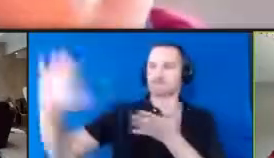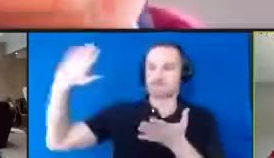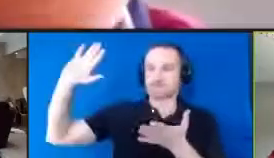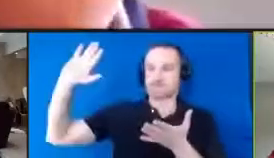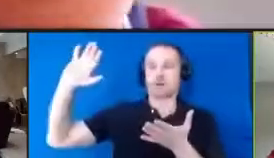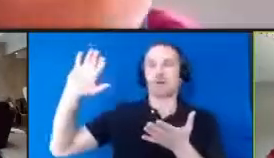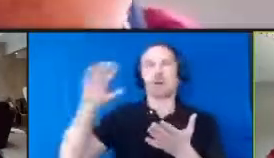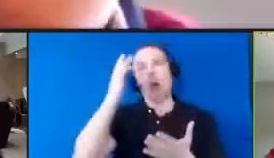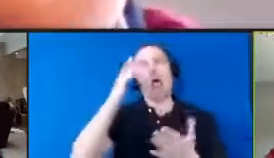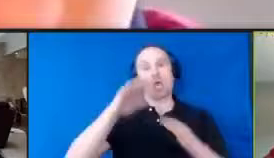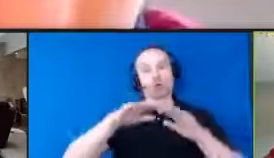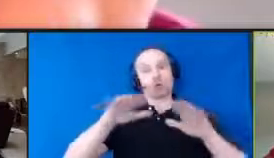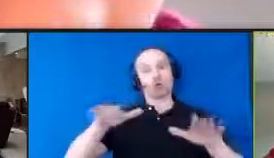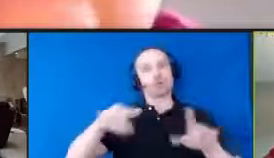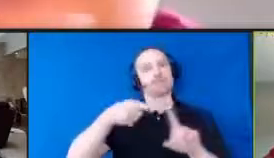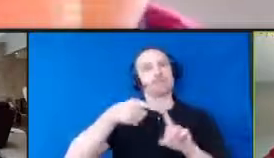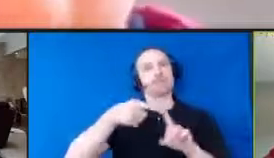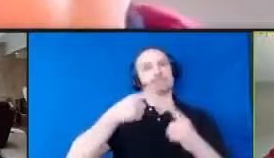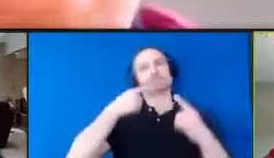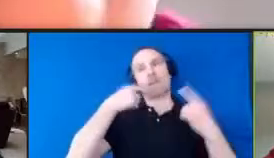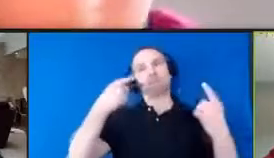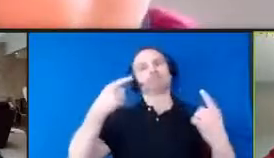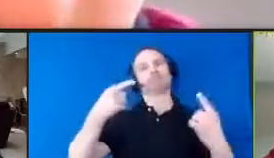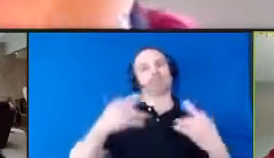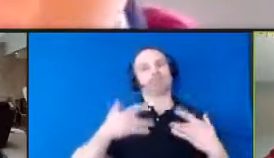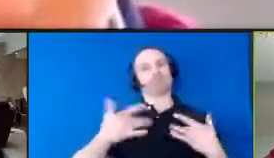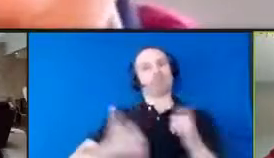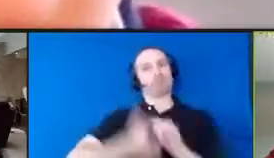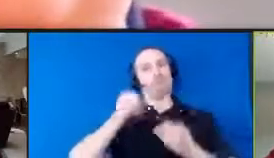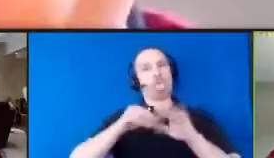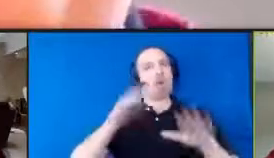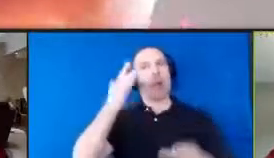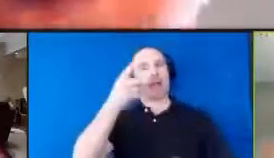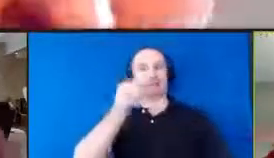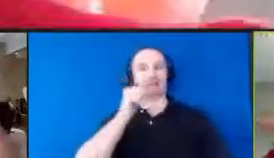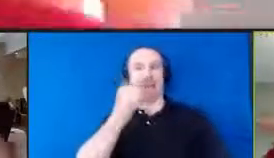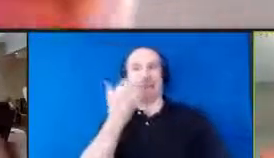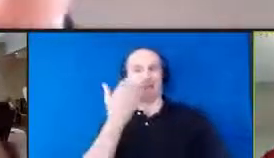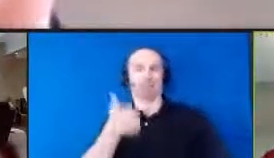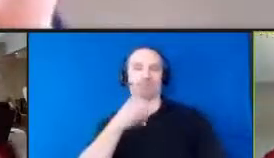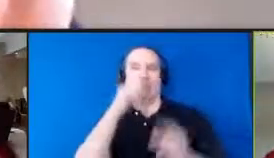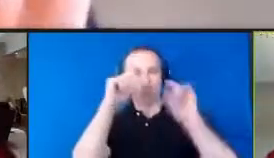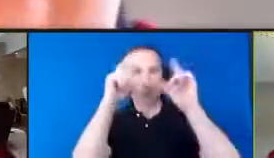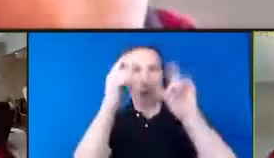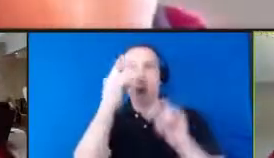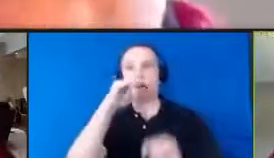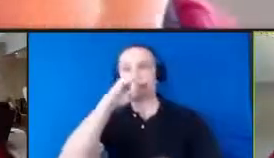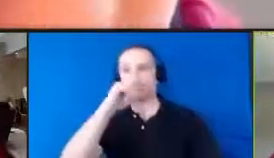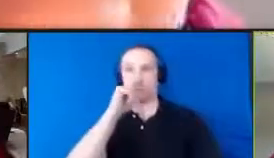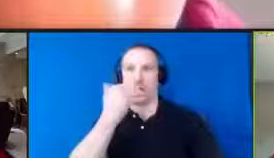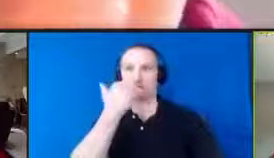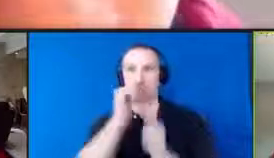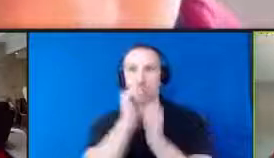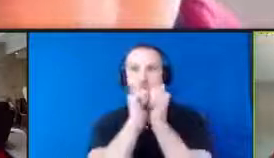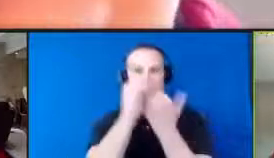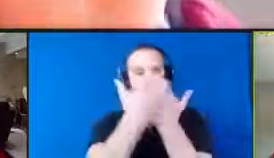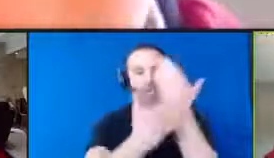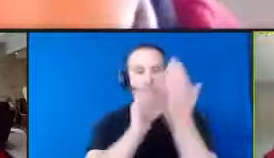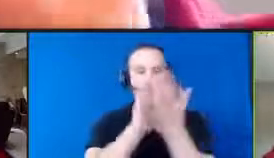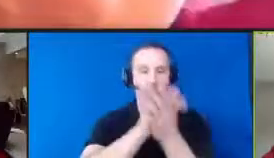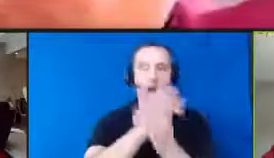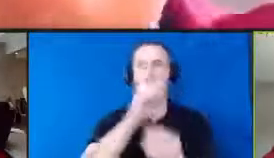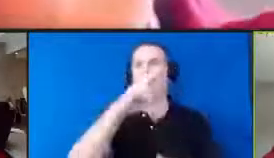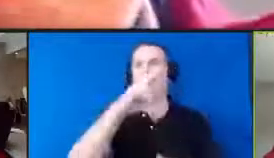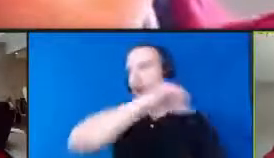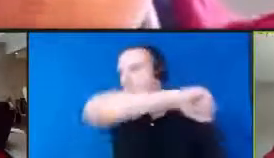it. Doesn't surprise us. They're not as good at washing their hands, sneezing into their elbow, and that type of thing.